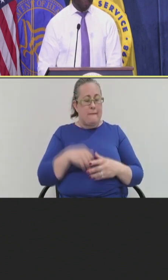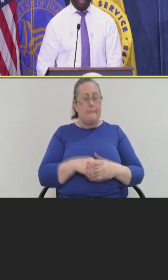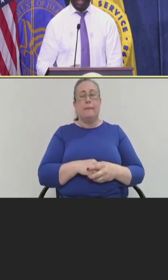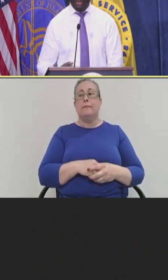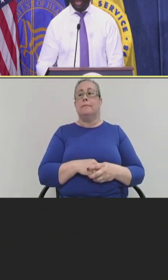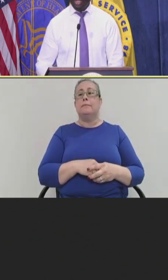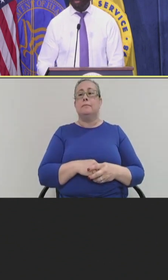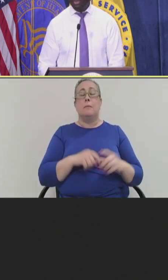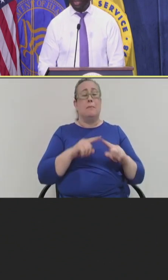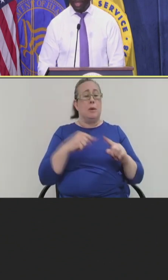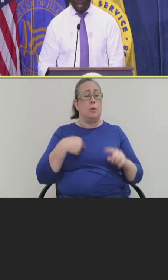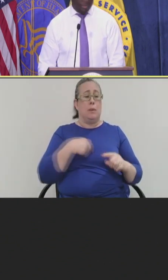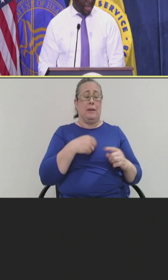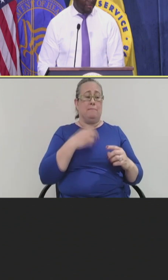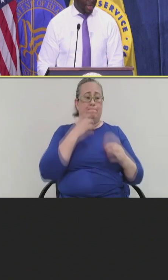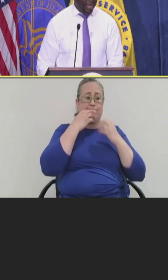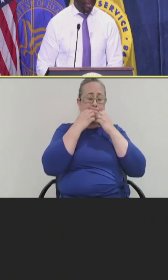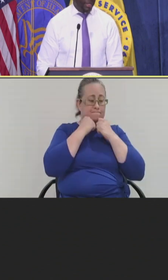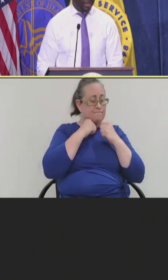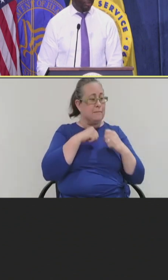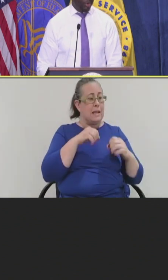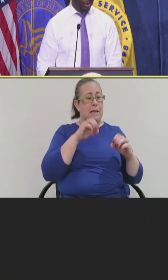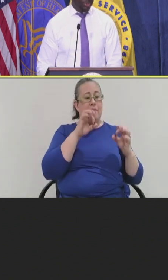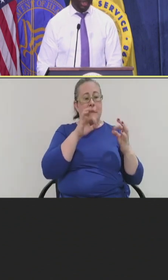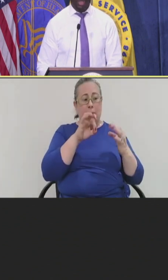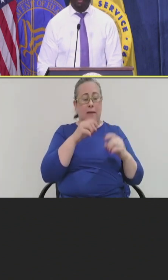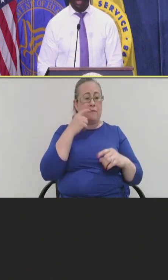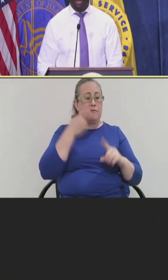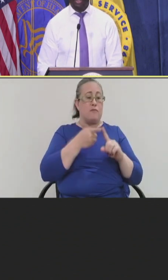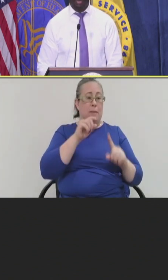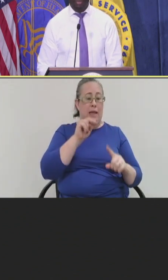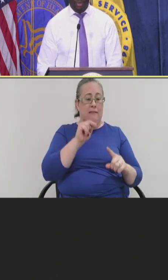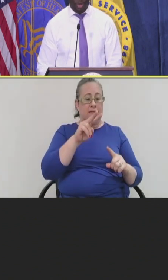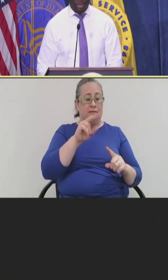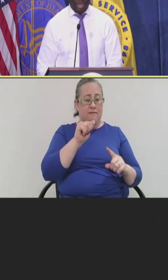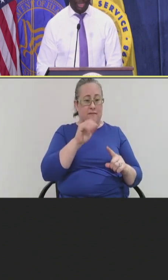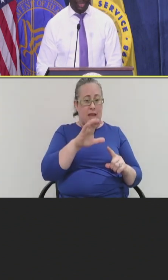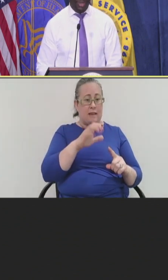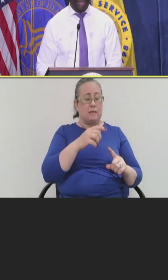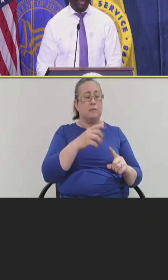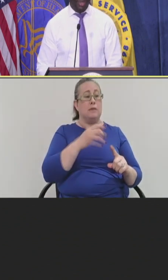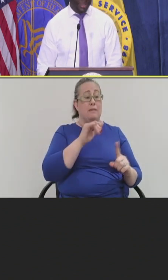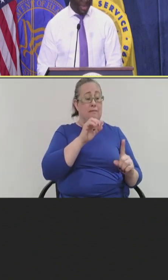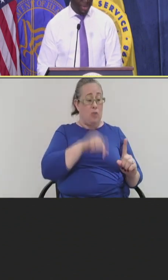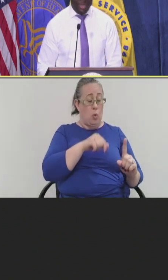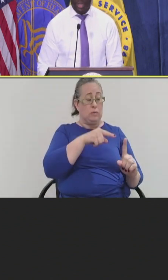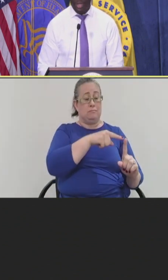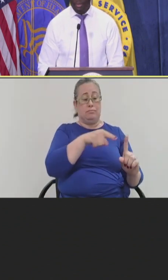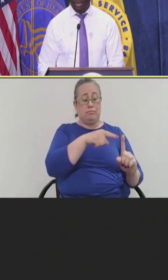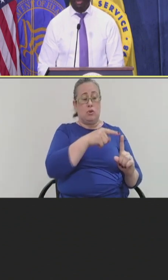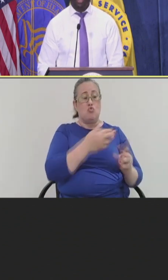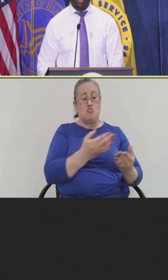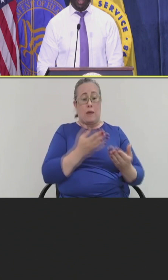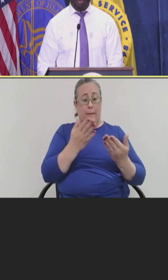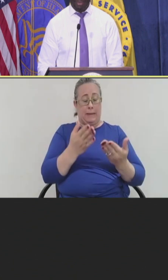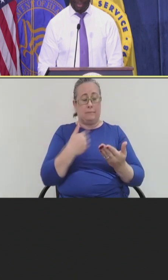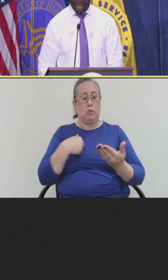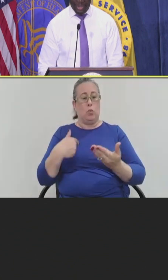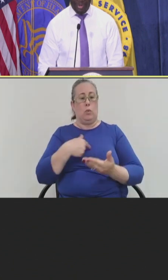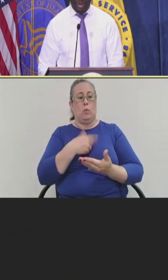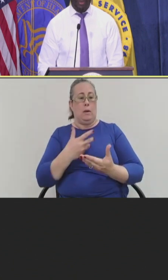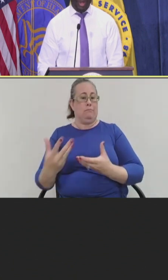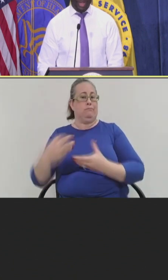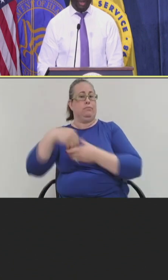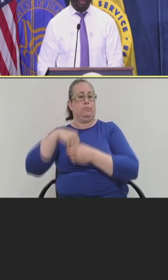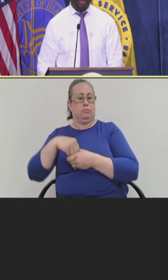we value the input of NVAC, and we want to hear some of the recommendation, as I noted earlier on. Most